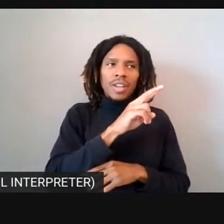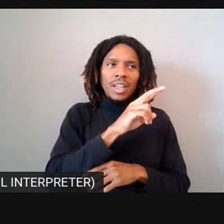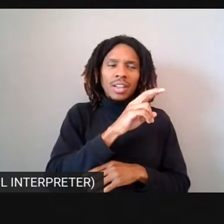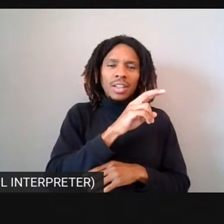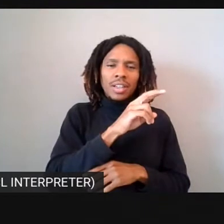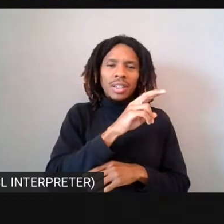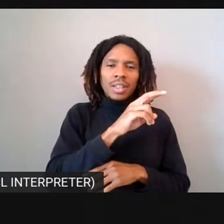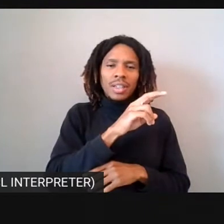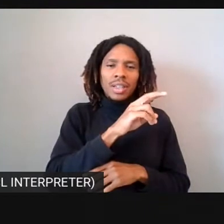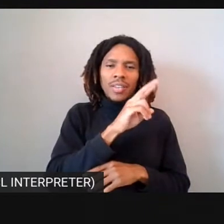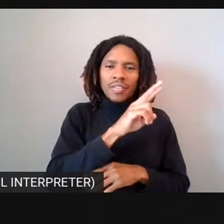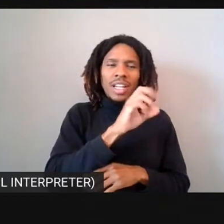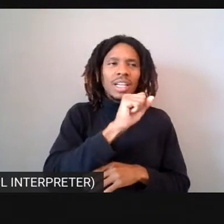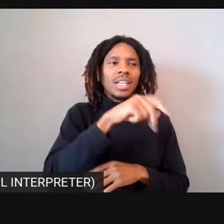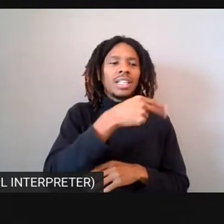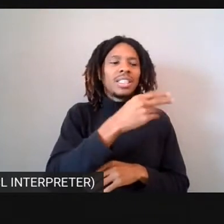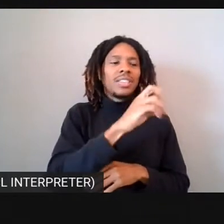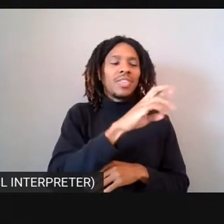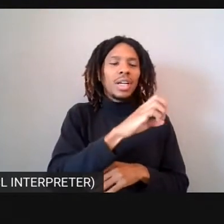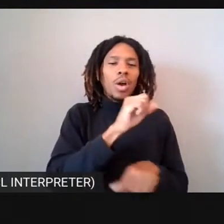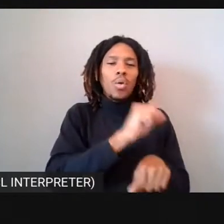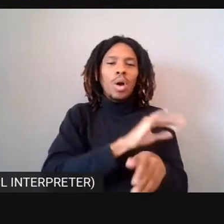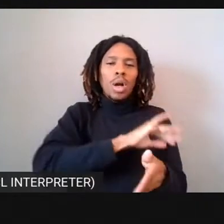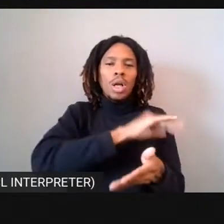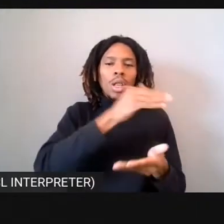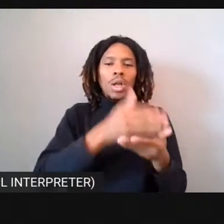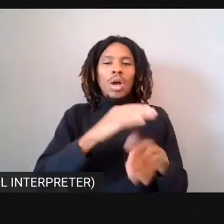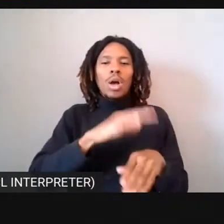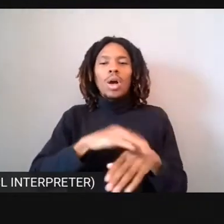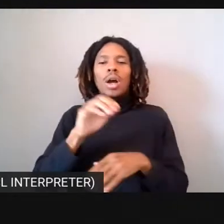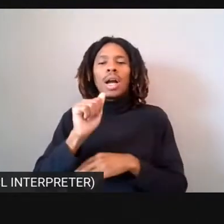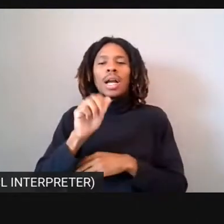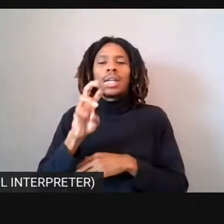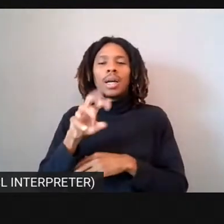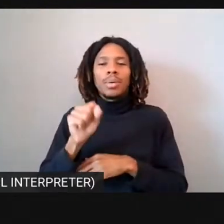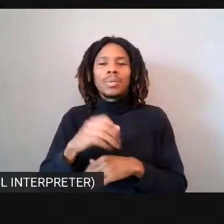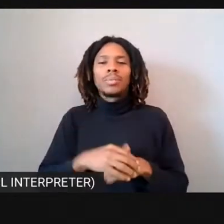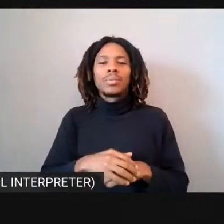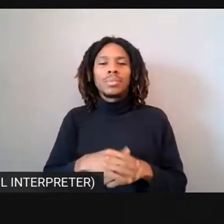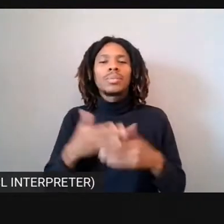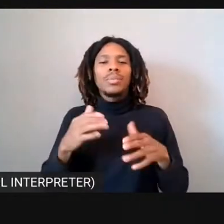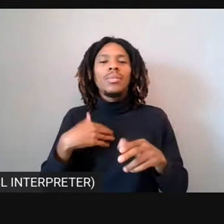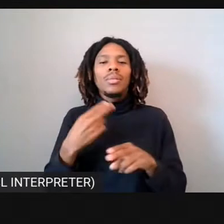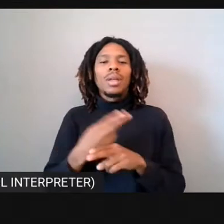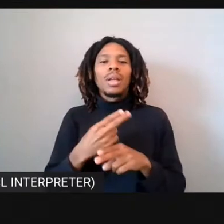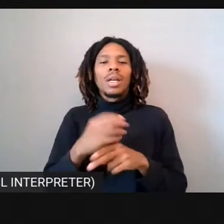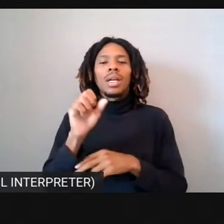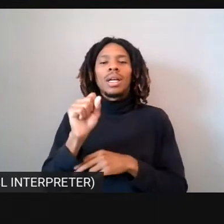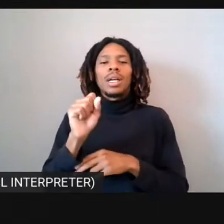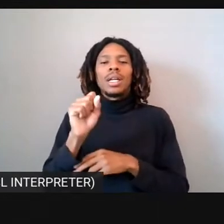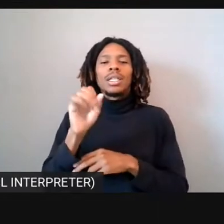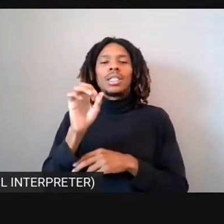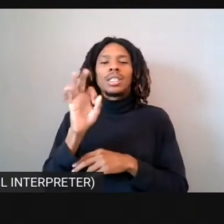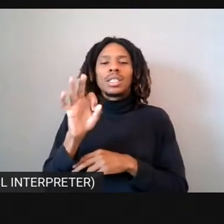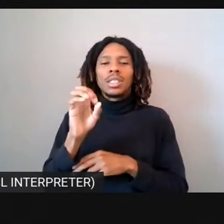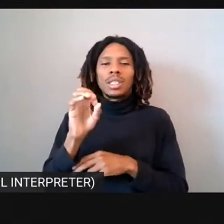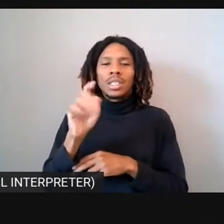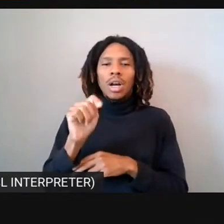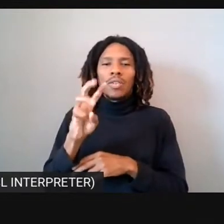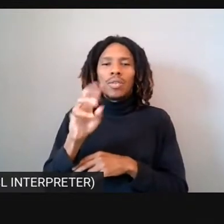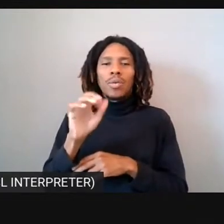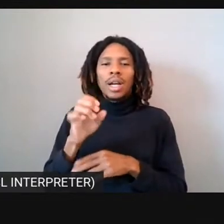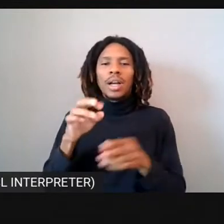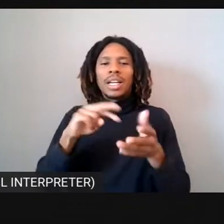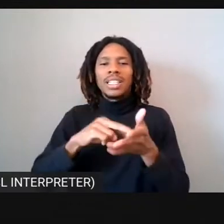this vSphere workloads in AWS. It allows them to use what we call the software-defined data center on